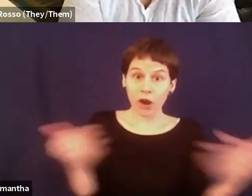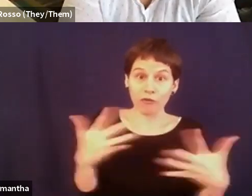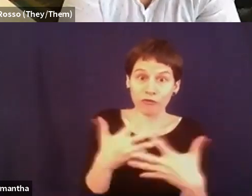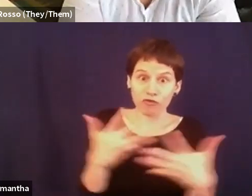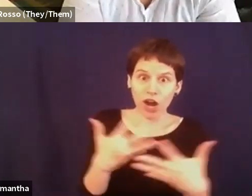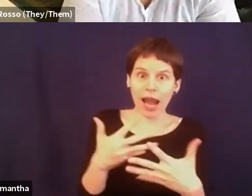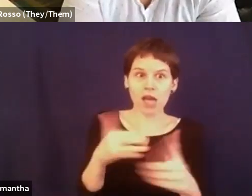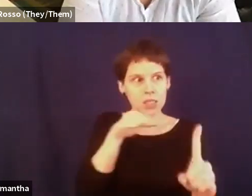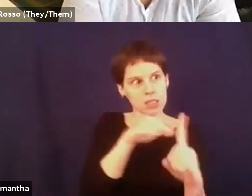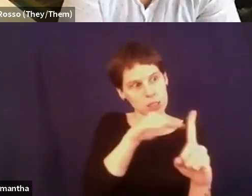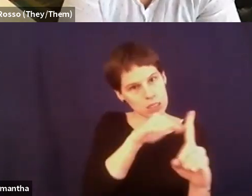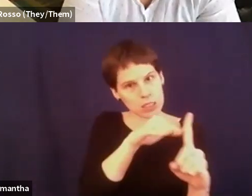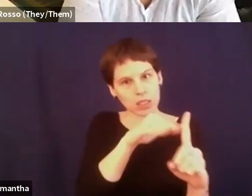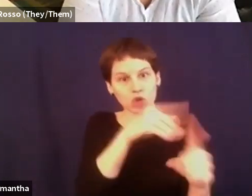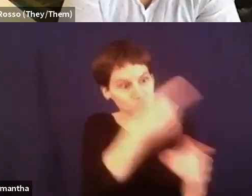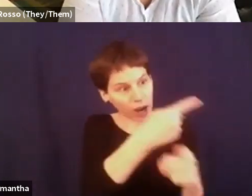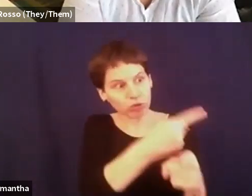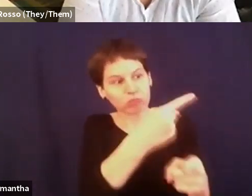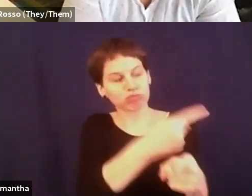keep correcting people.